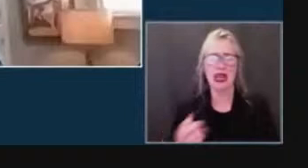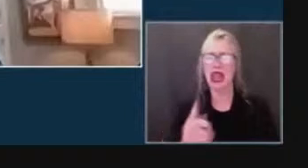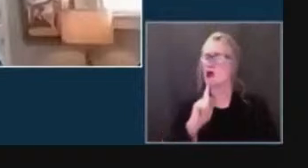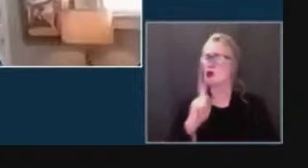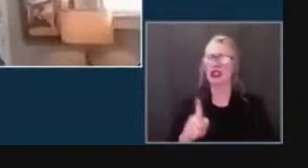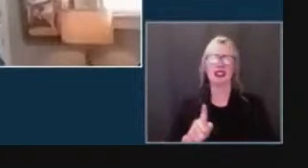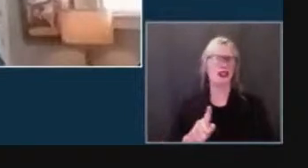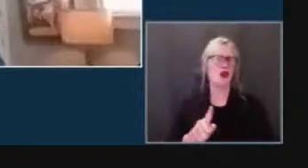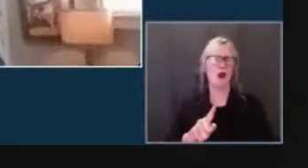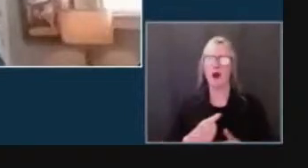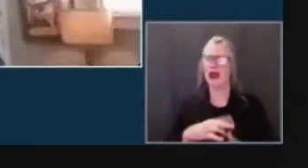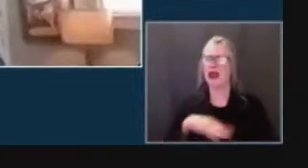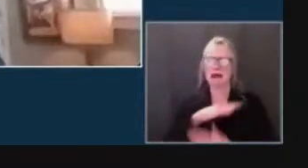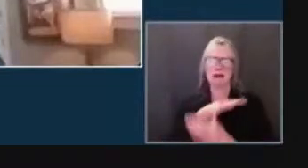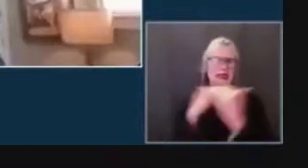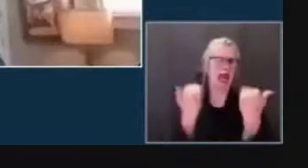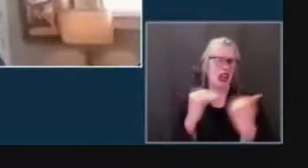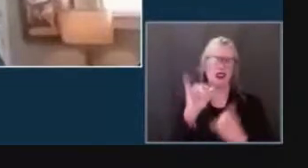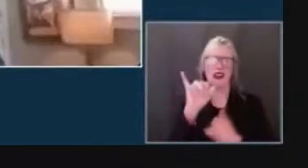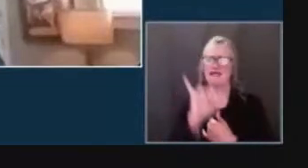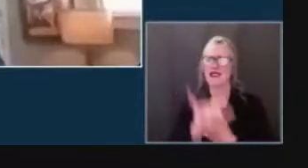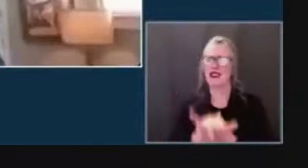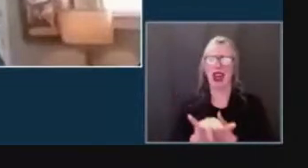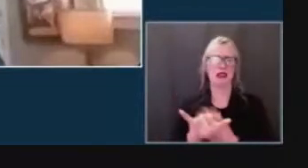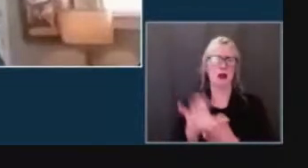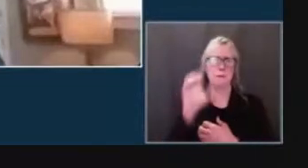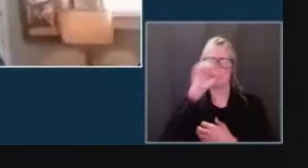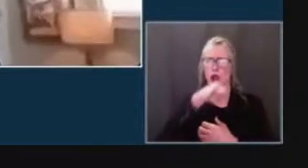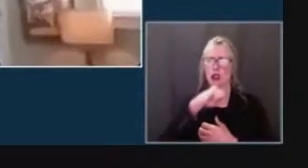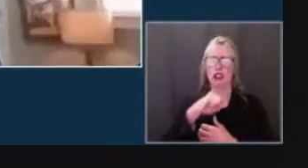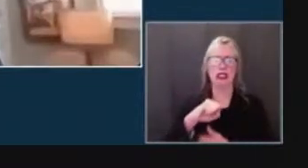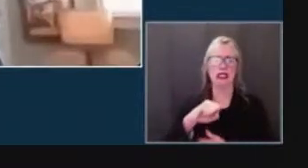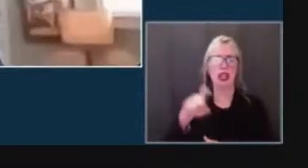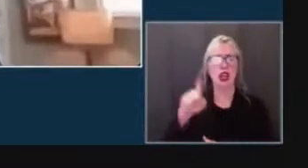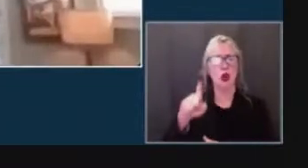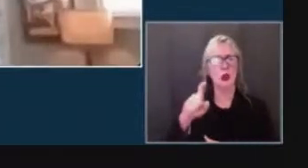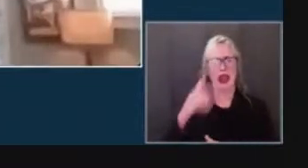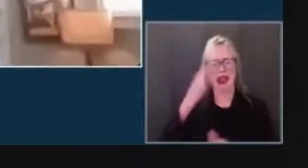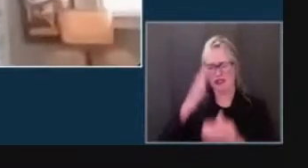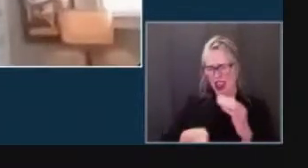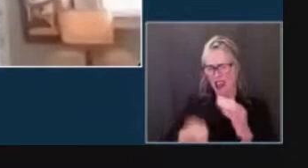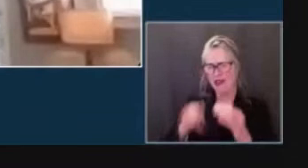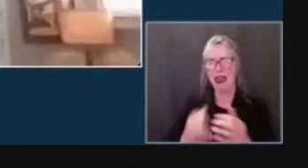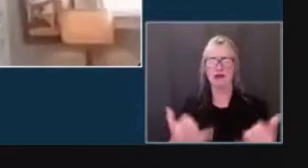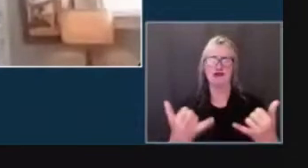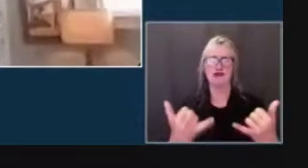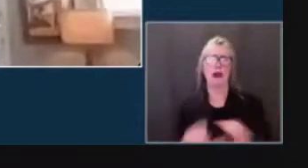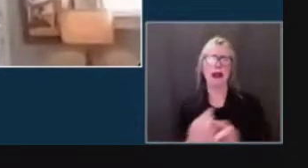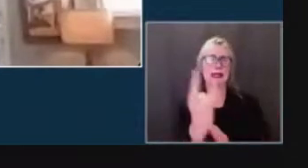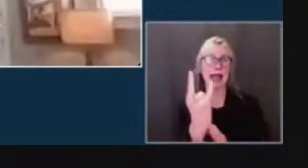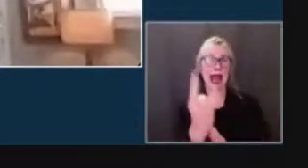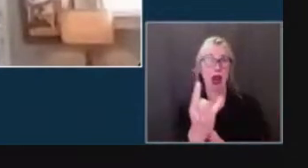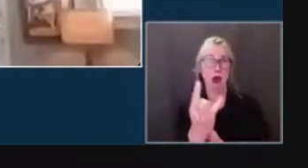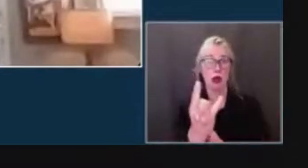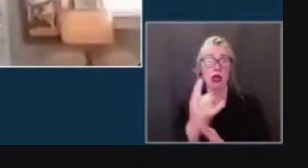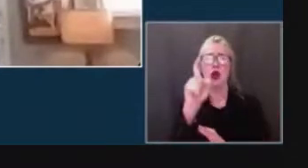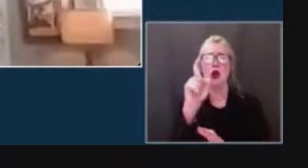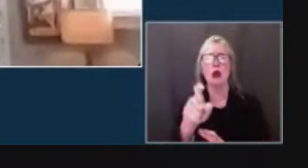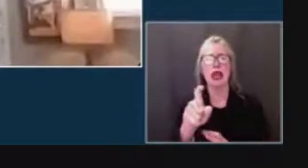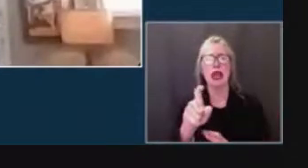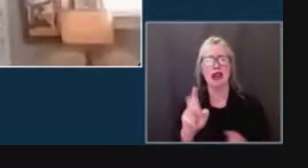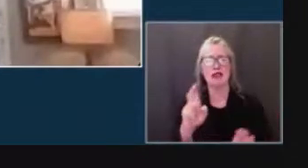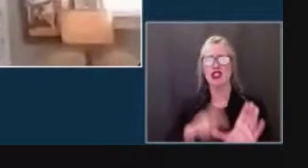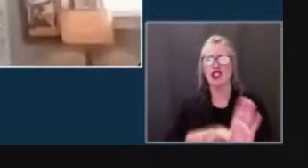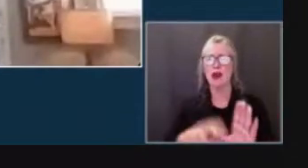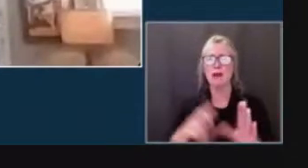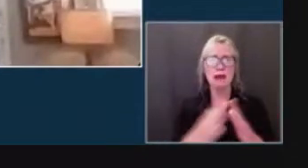bullshit. Every good legislator should put an end to that right now. Should jump at the chance to praise and then move every bill they call